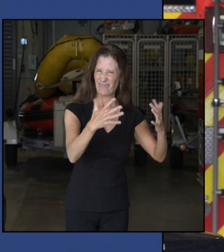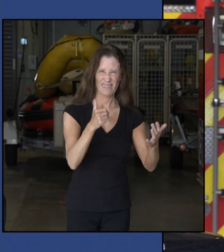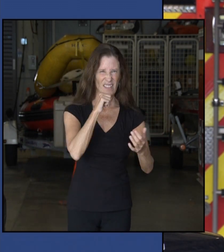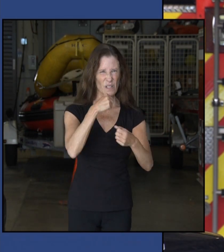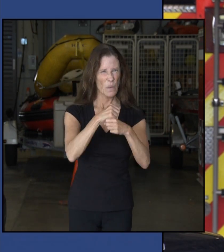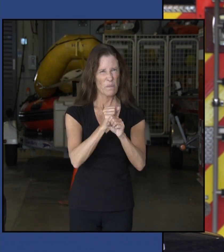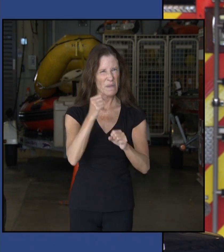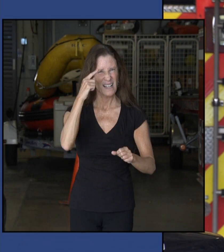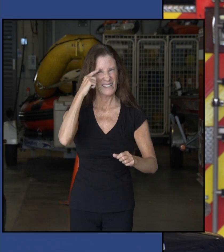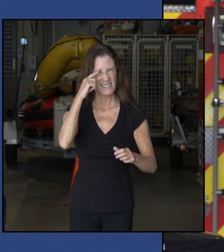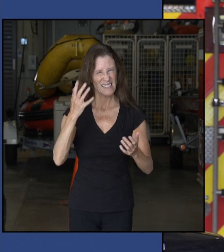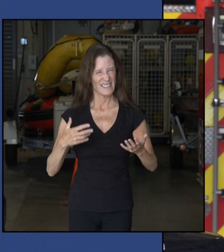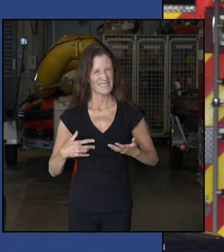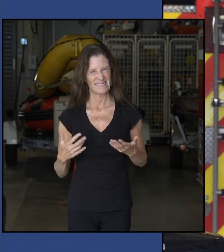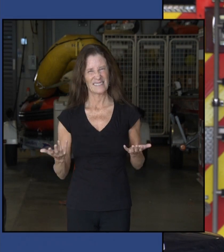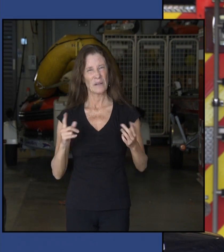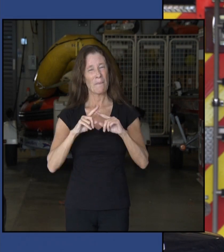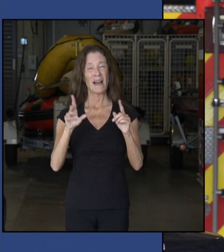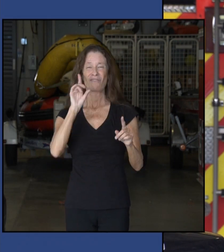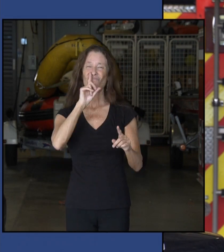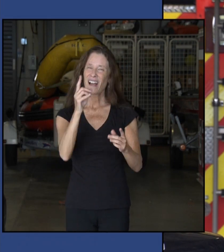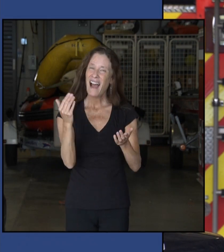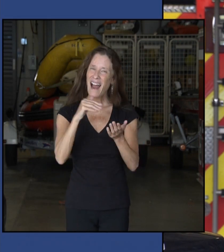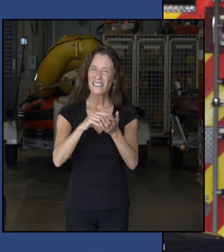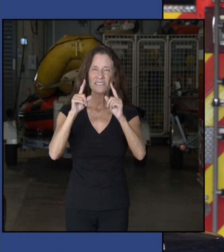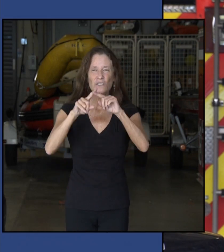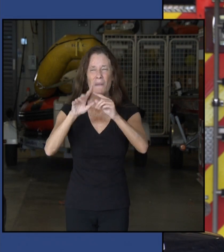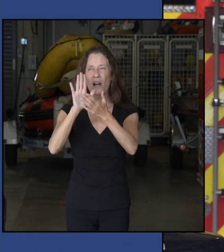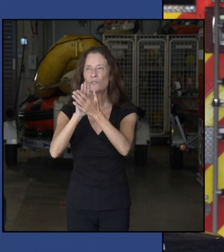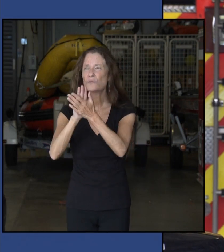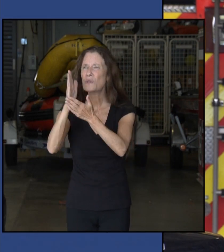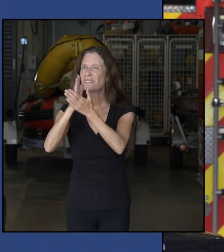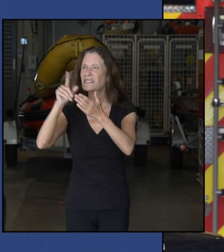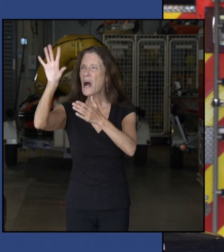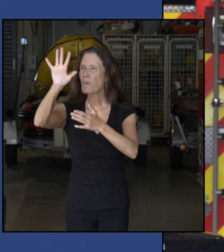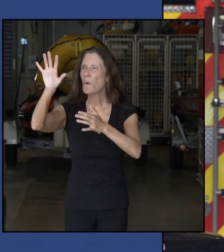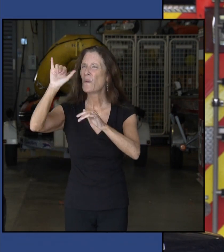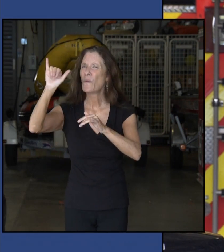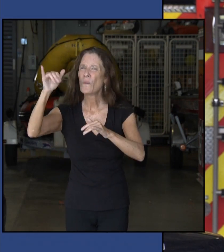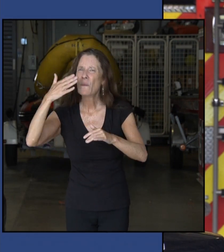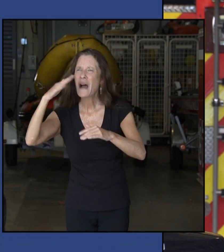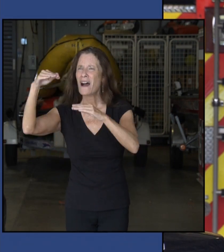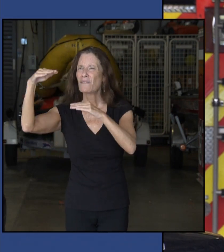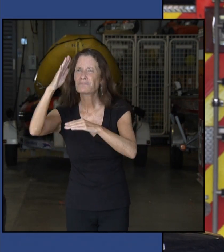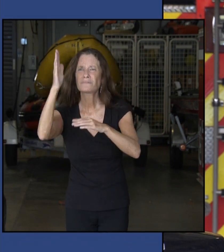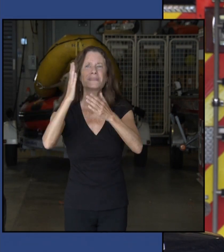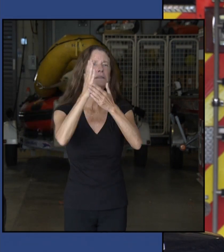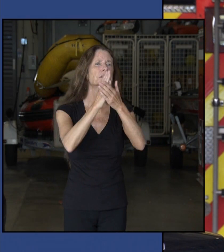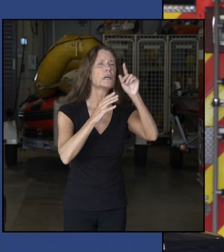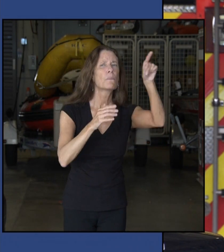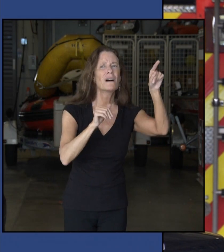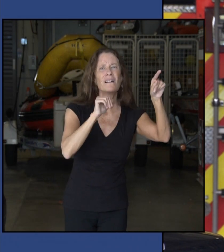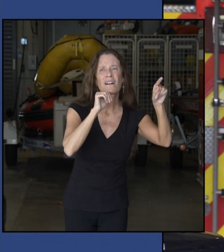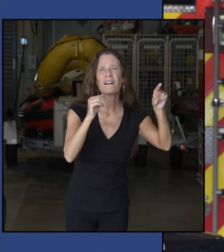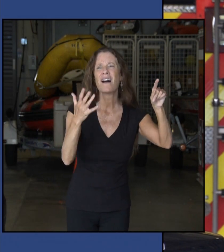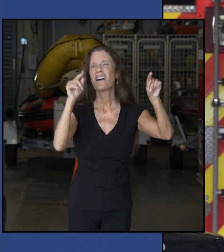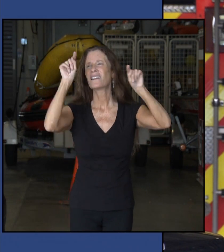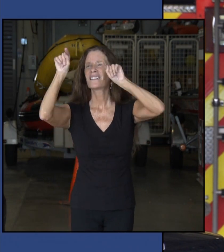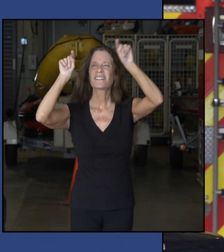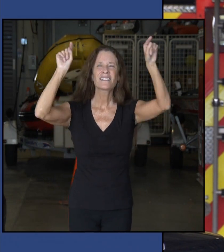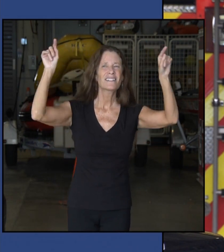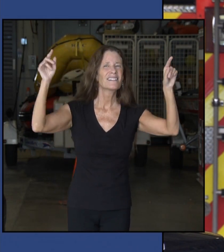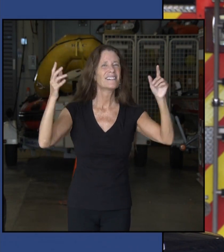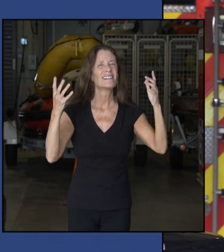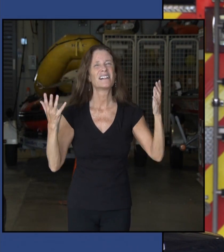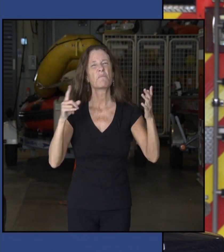state, because we do have some diversity, and that their sports decisions and their education decisions ought to be governed by what's going on locally. Is there a